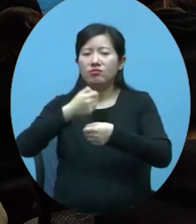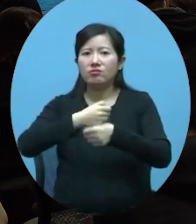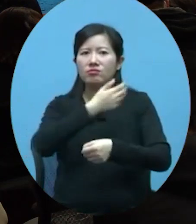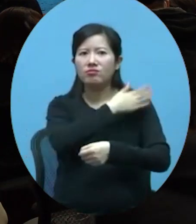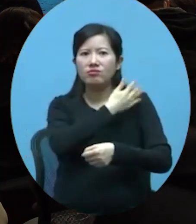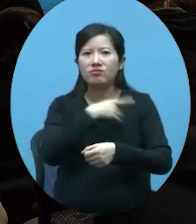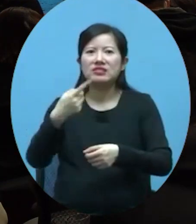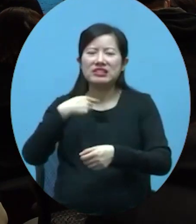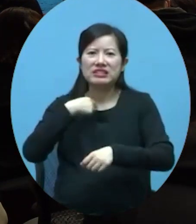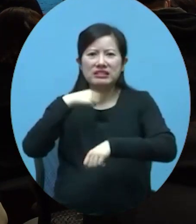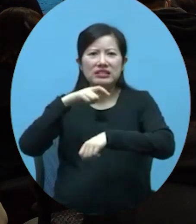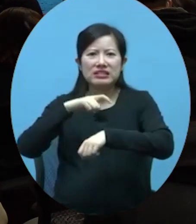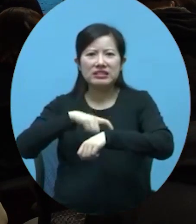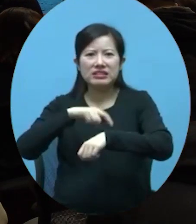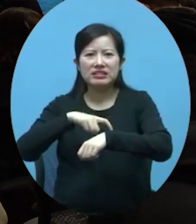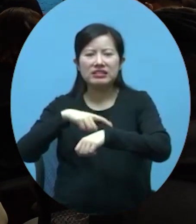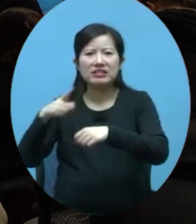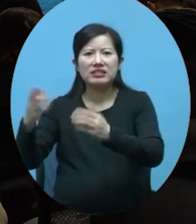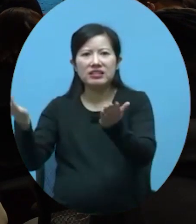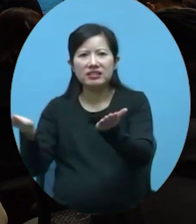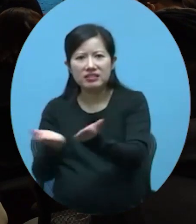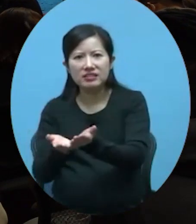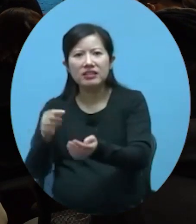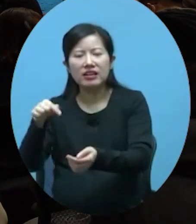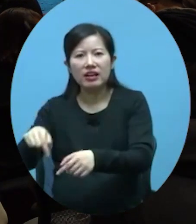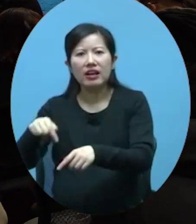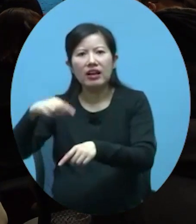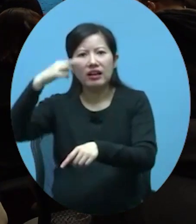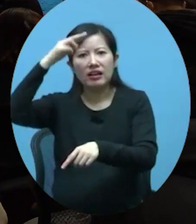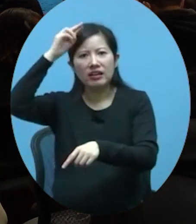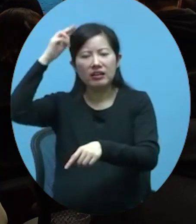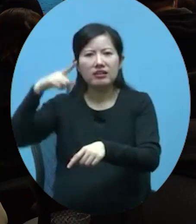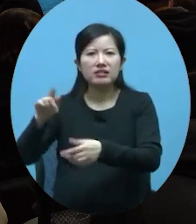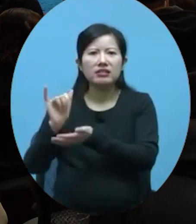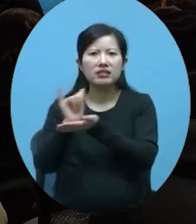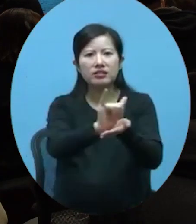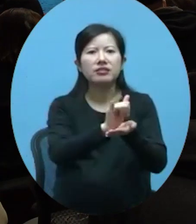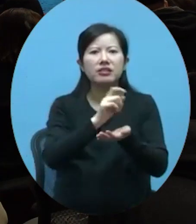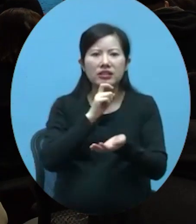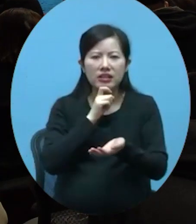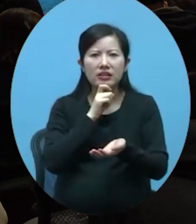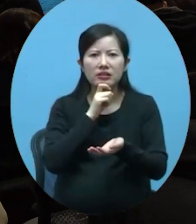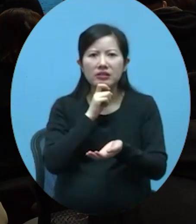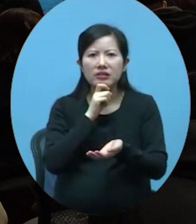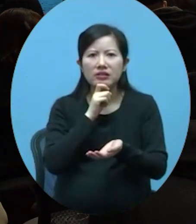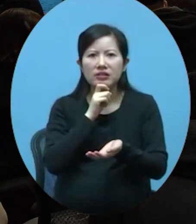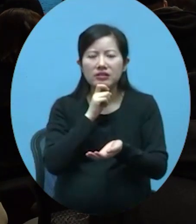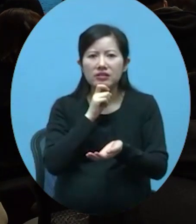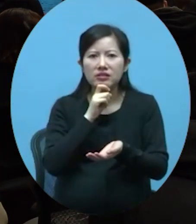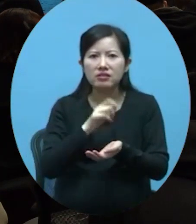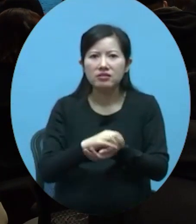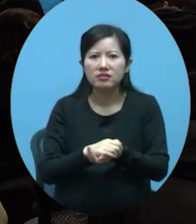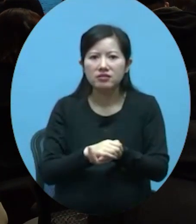foreign domestic worker was admitted to the hospital because of the coronavirus and just wondering if you have any in your special